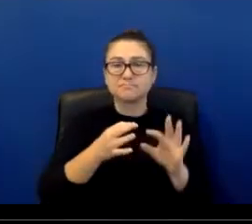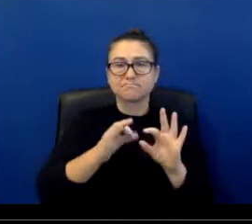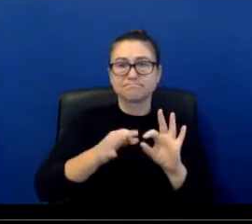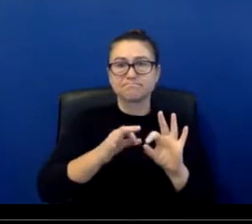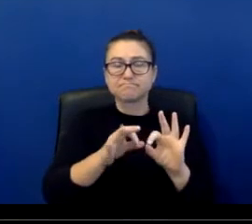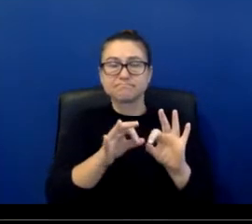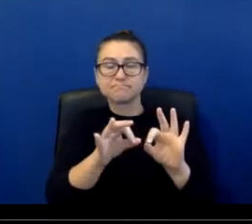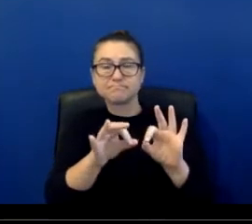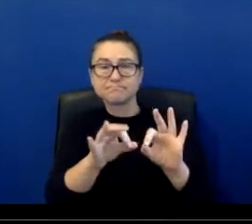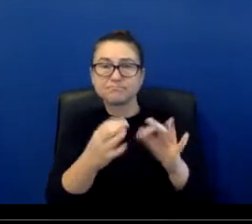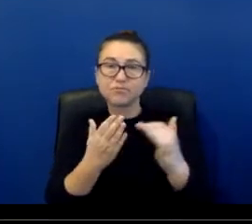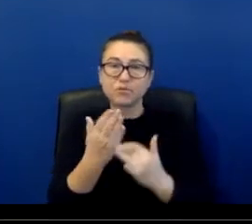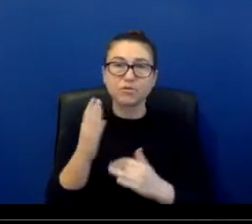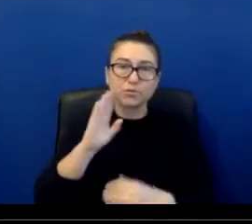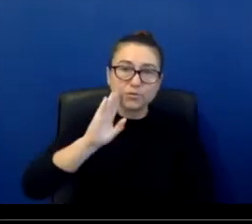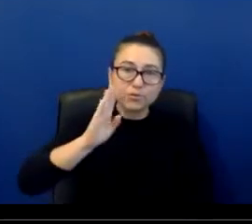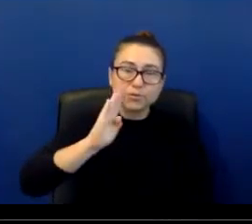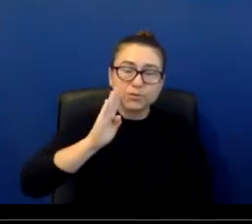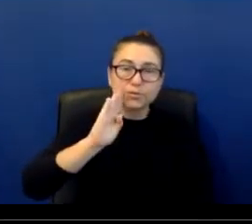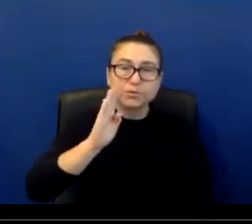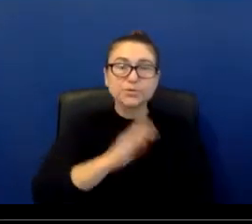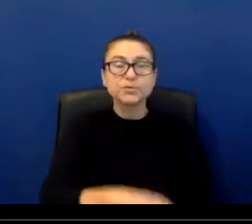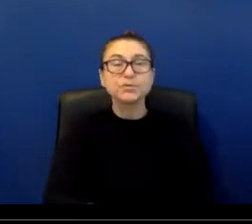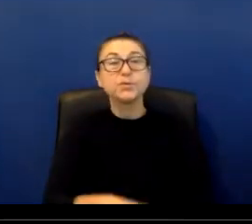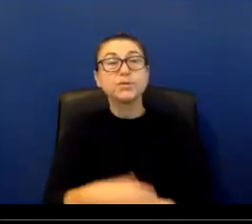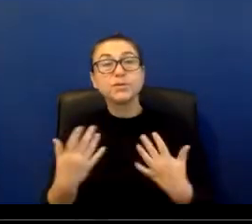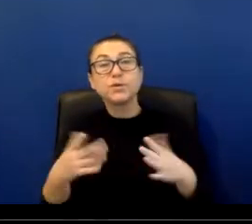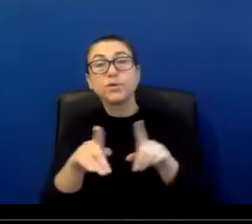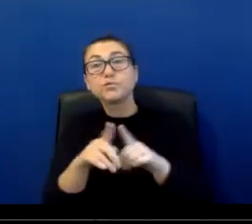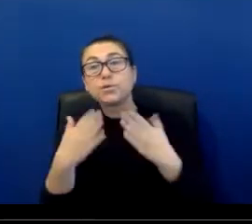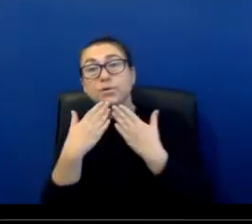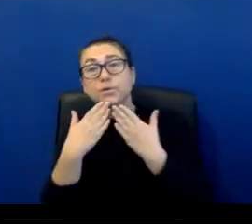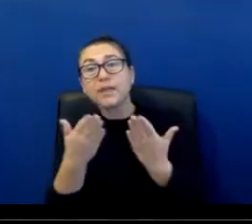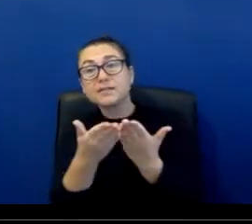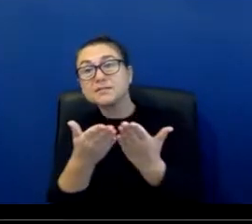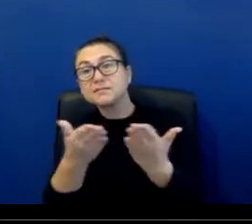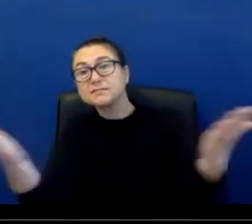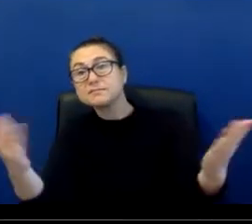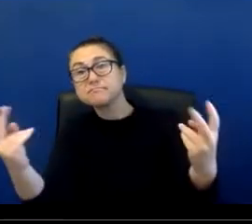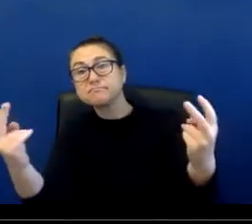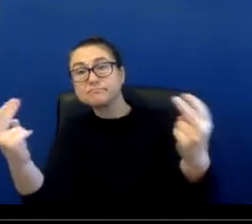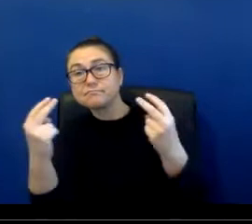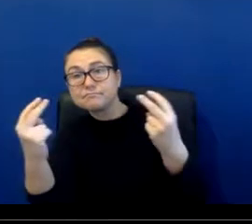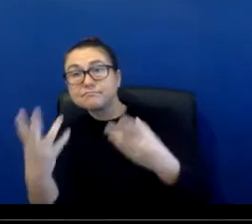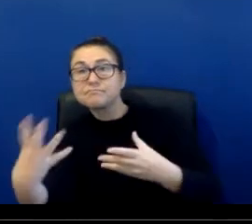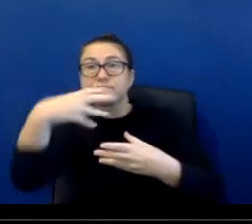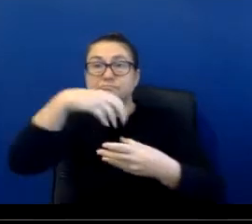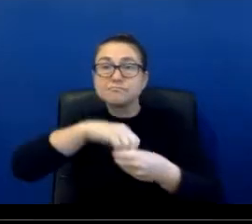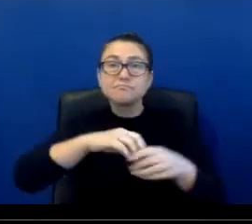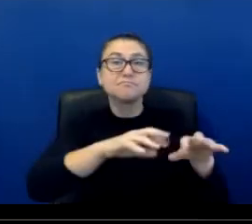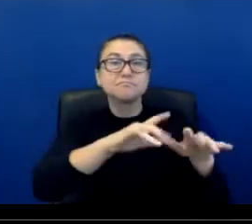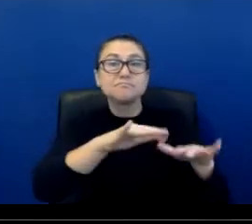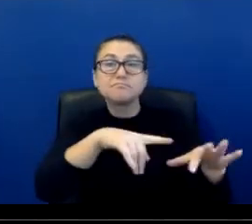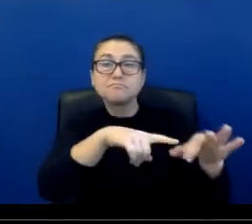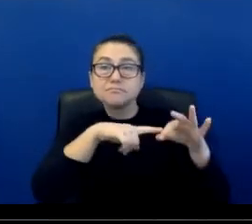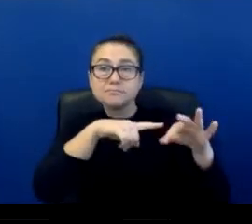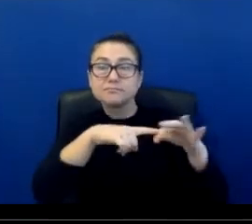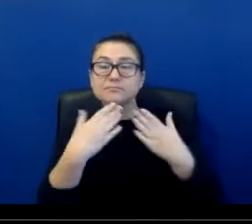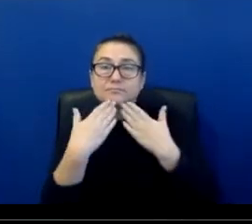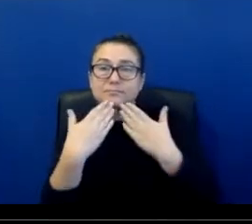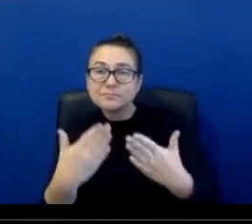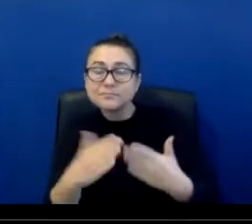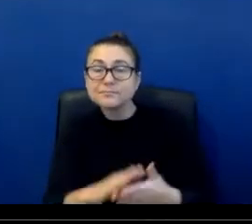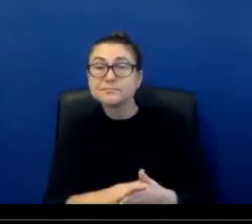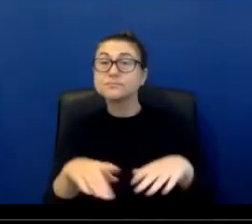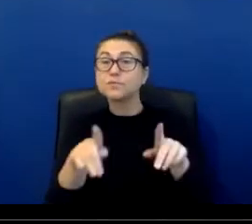background while we've been talking. And thanks to everyone who's come along and participated in the webinar today. And a